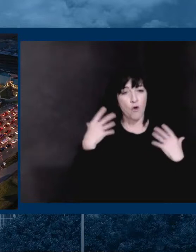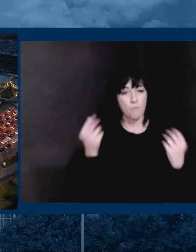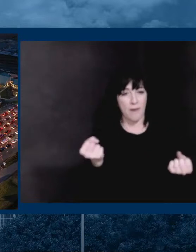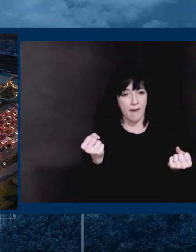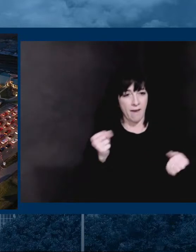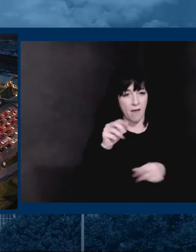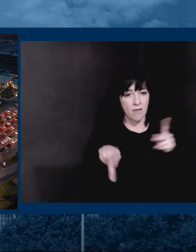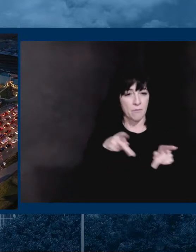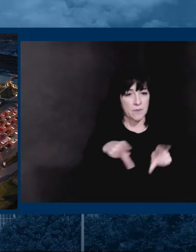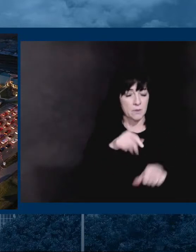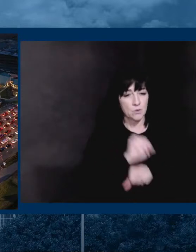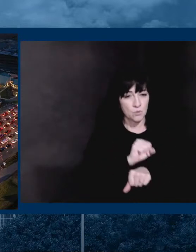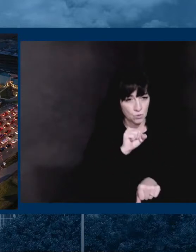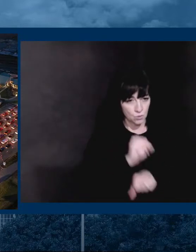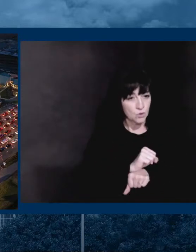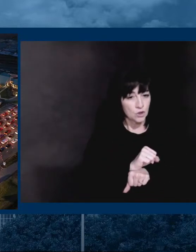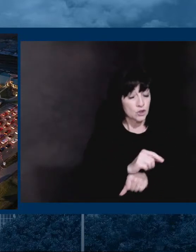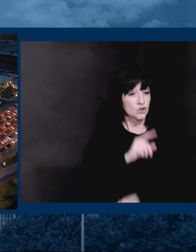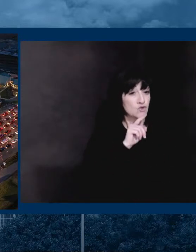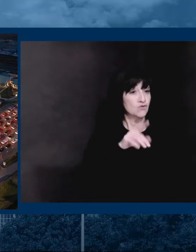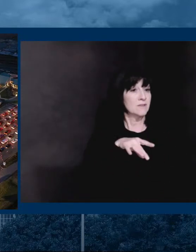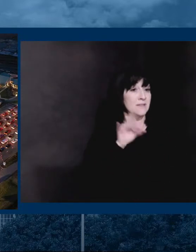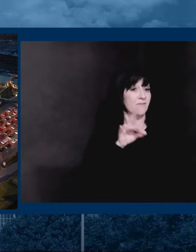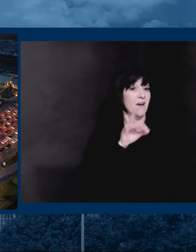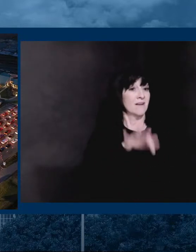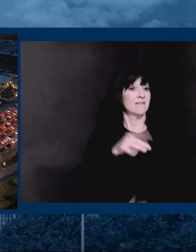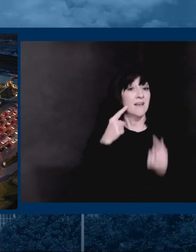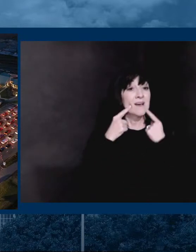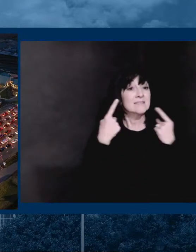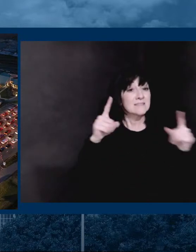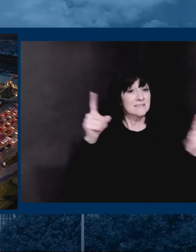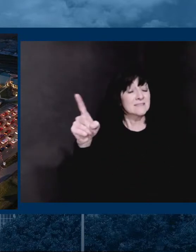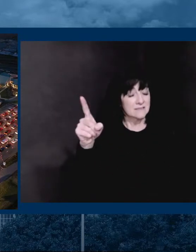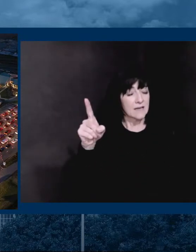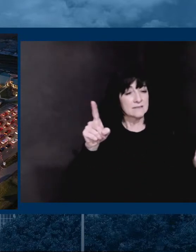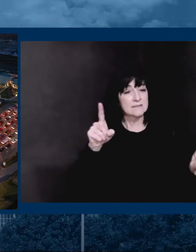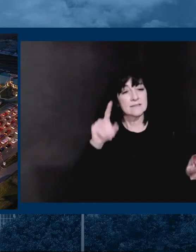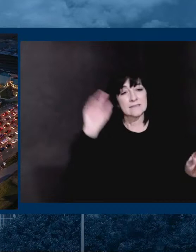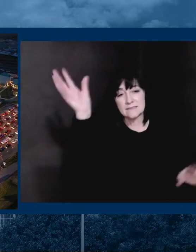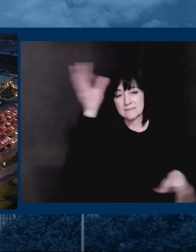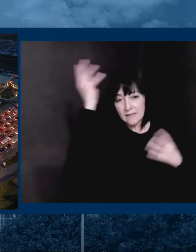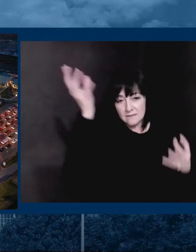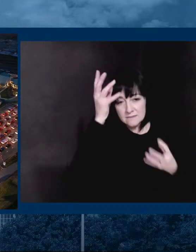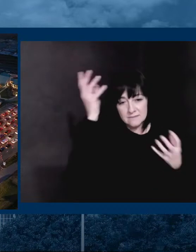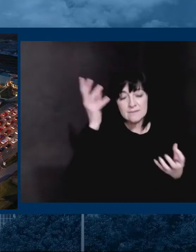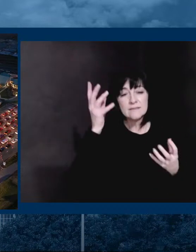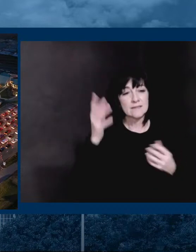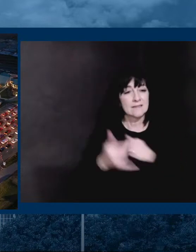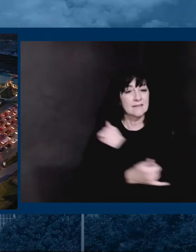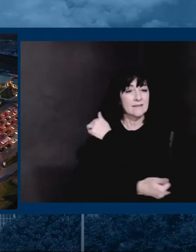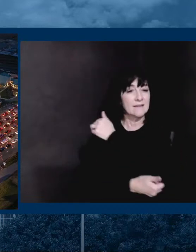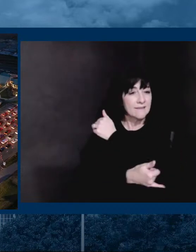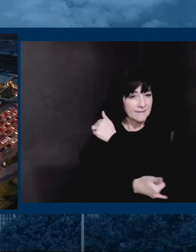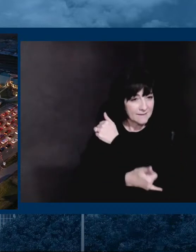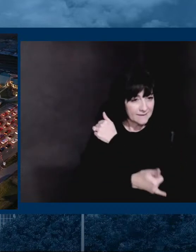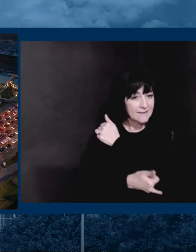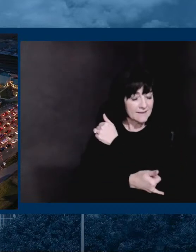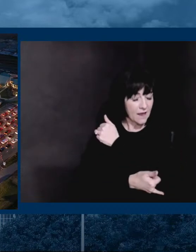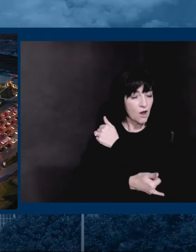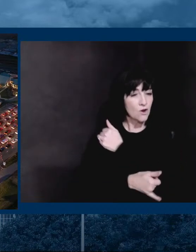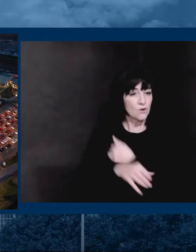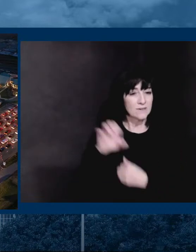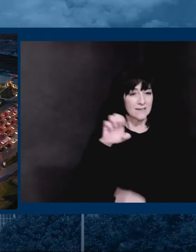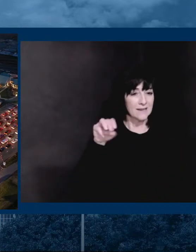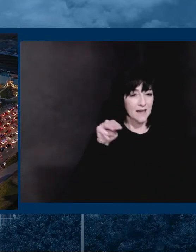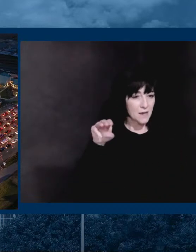successful approaches for us in partnership with EMS agencies. Our county paramedics have been amazing partners, as has our